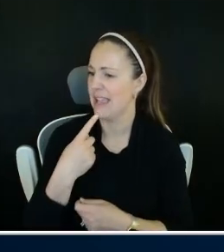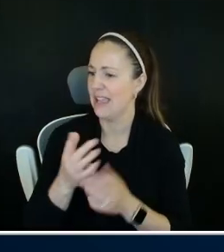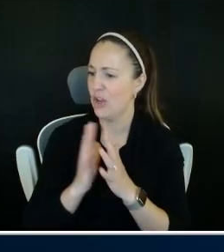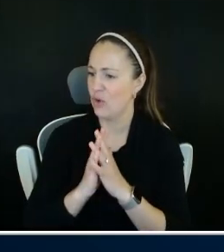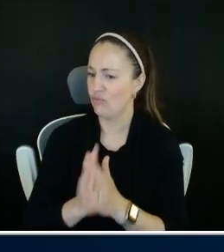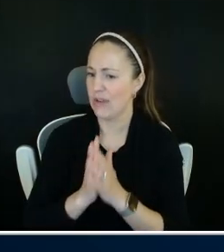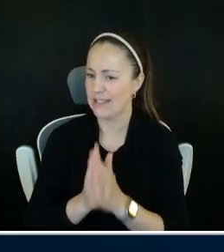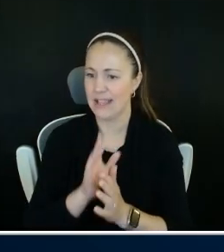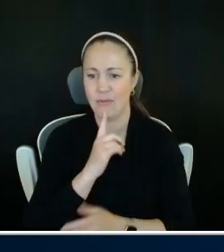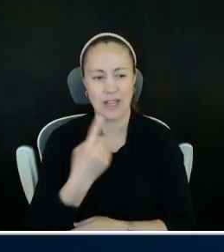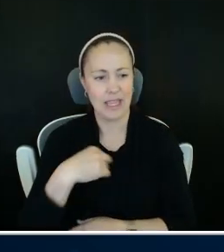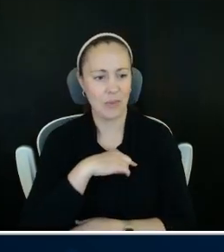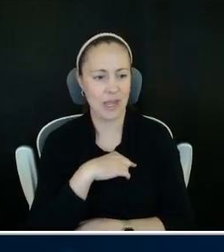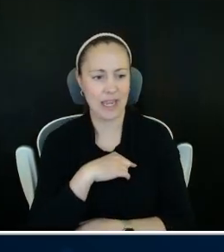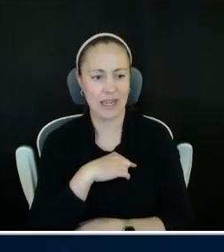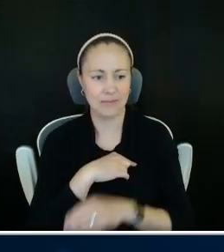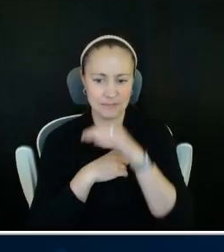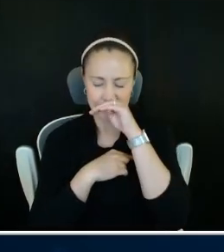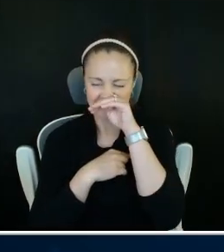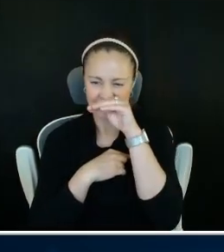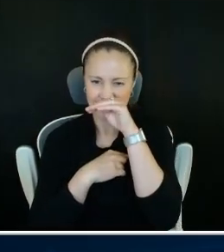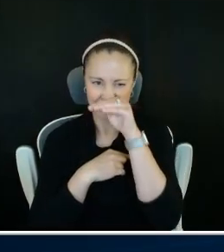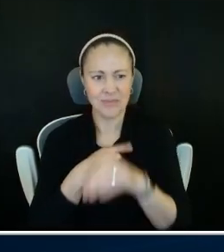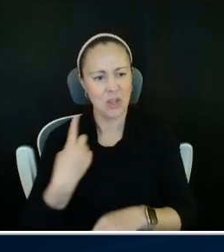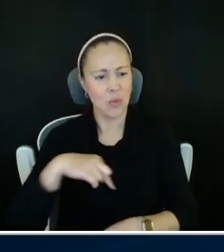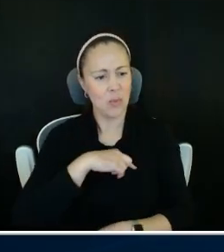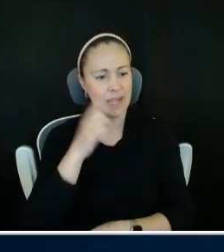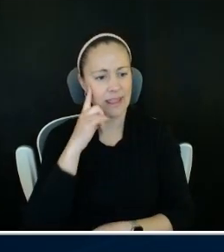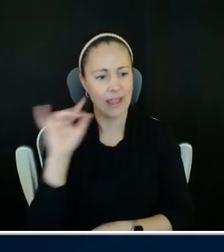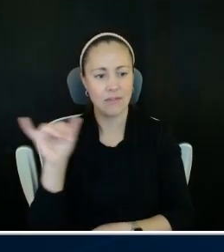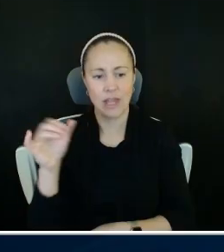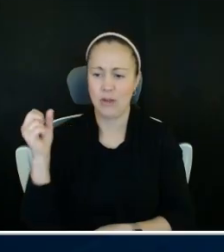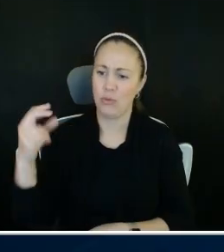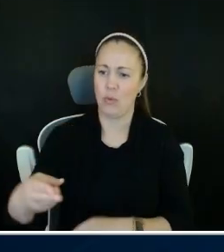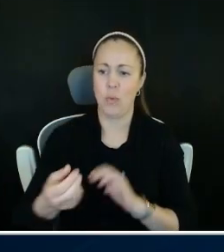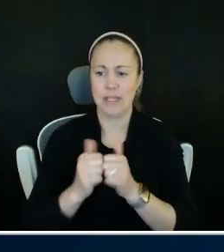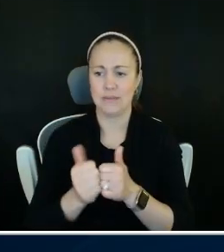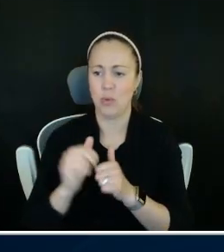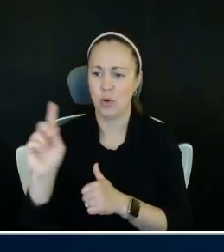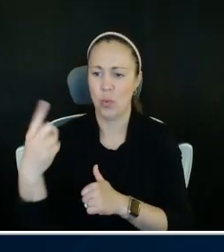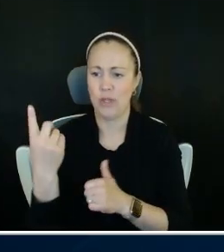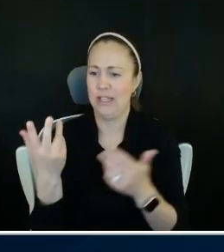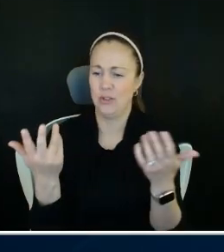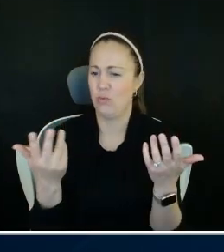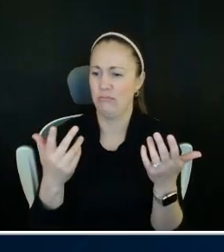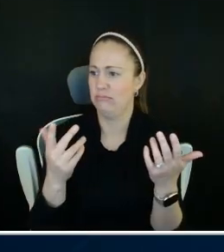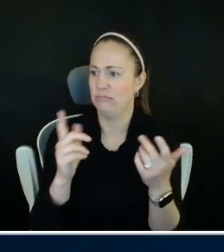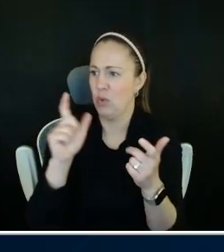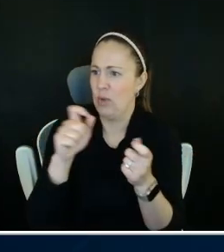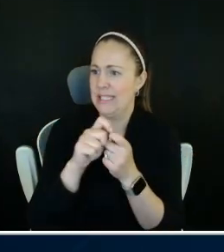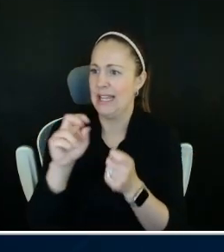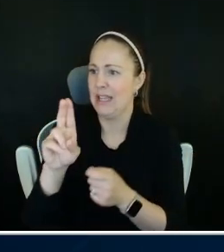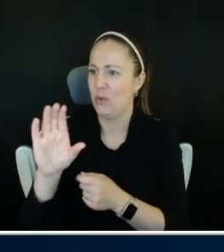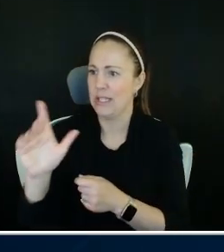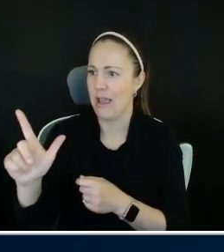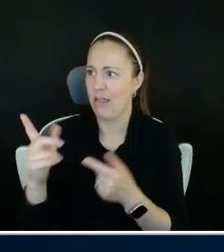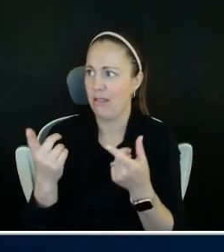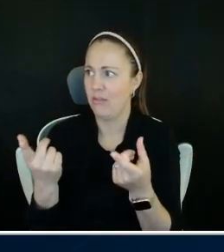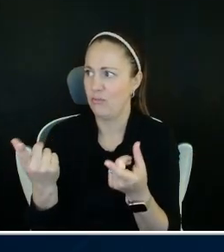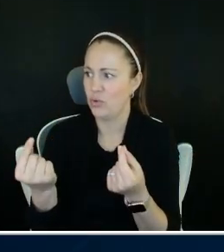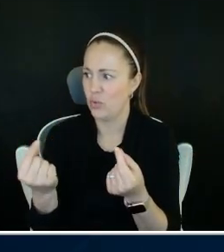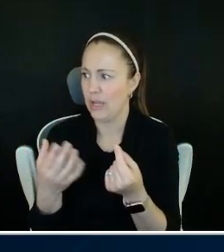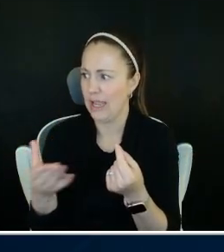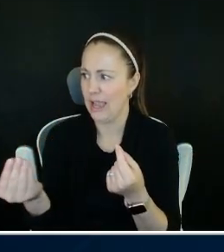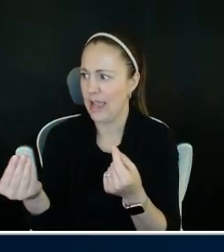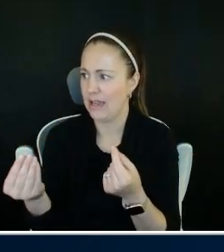Lay people outside of sports medicine think of a throwing sport. So what exactly is the UCL doing, and why is